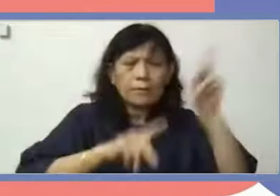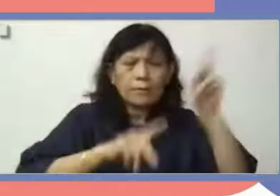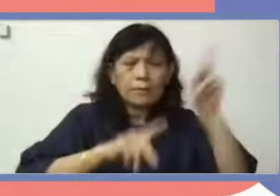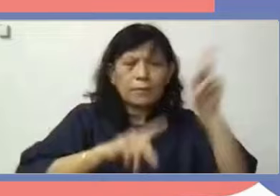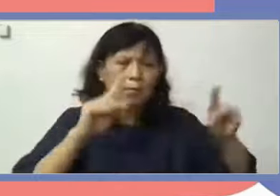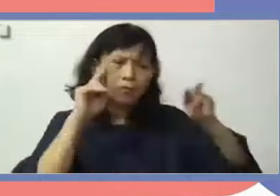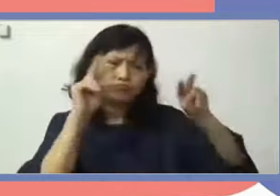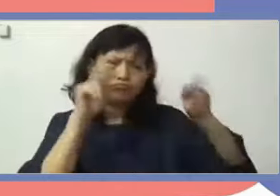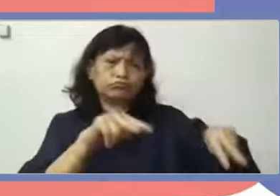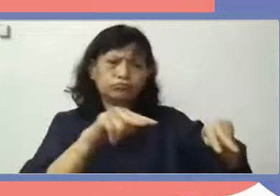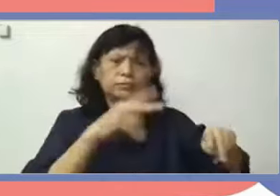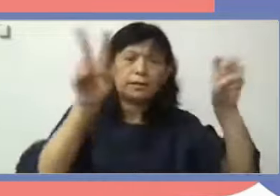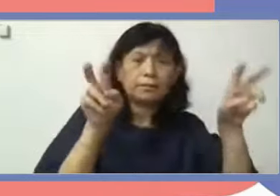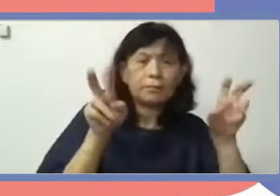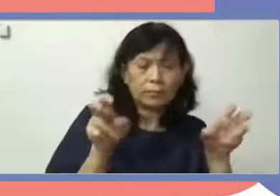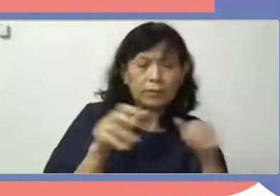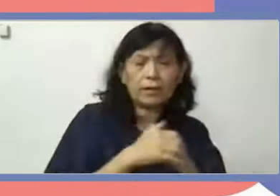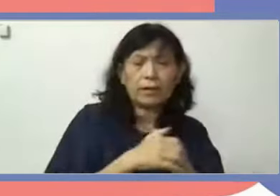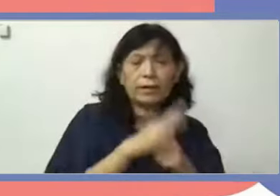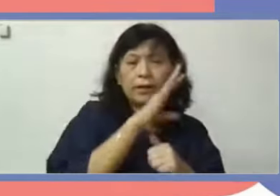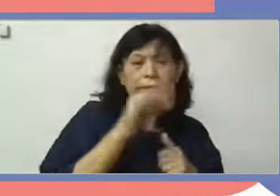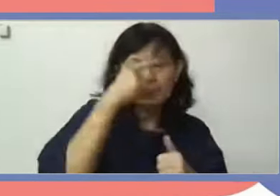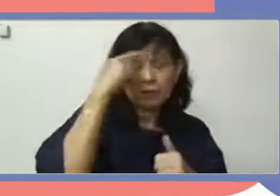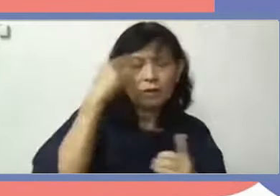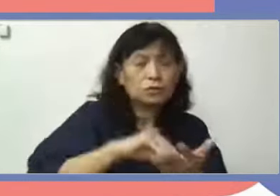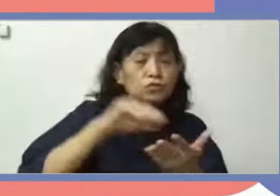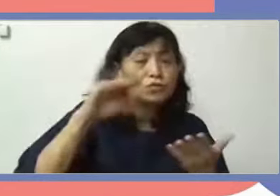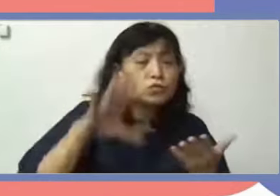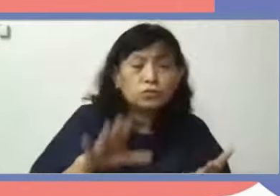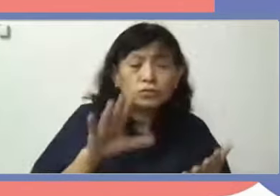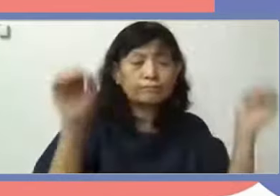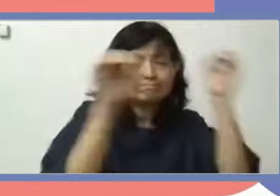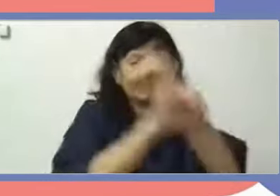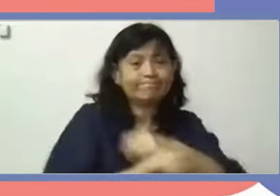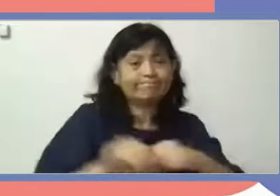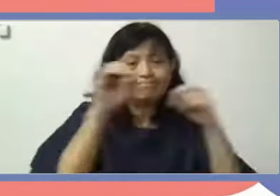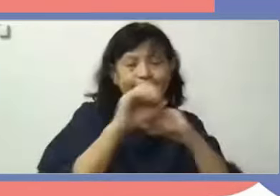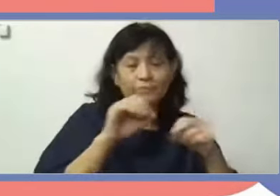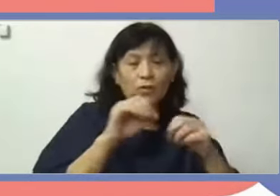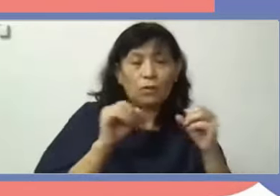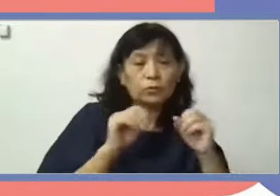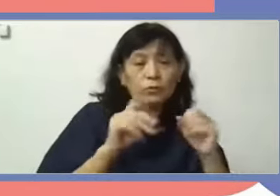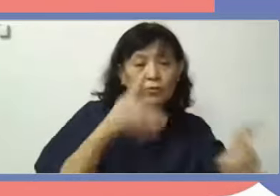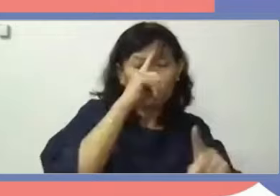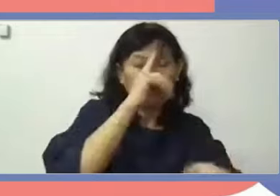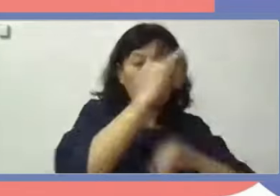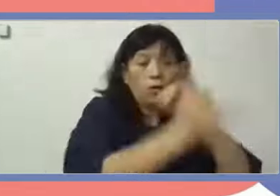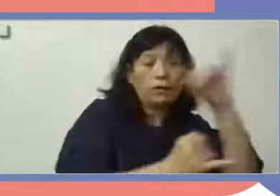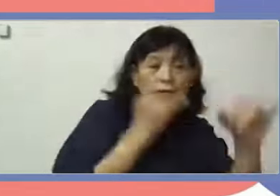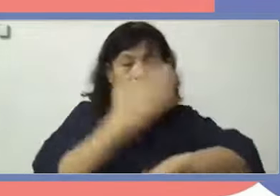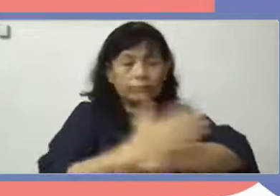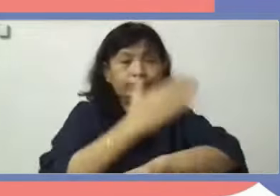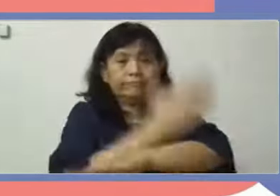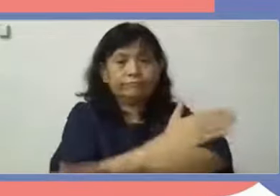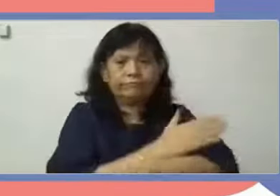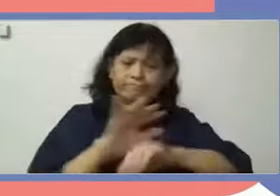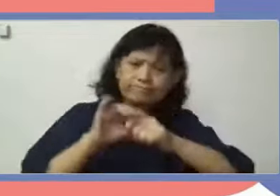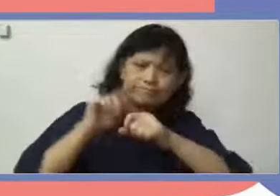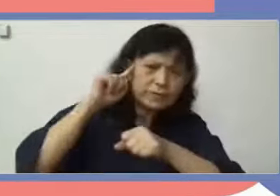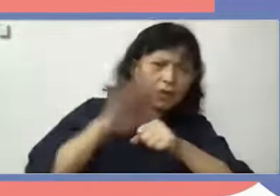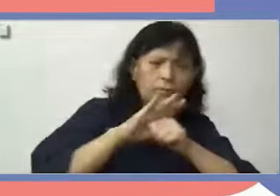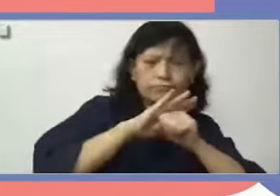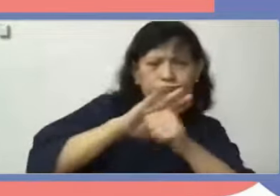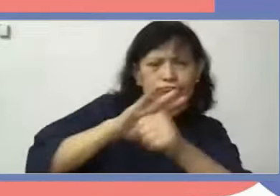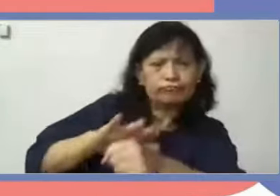opposition is because students won't have the opportunity to gain national or even international traction on their own. Our